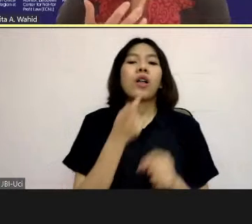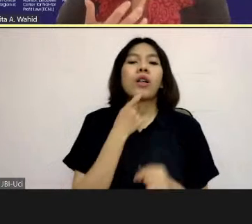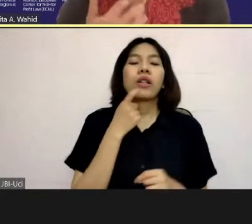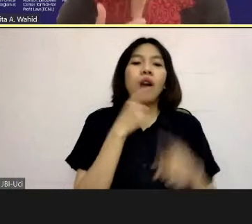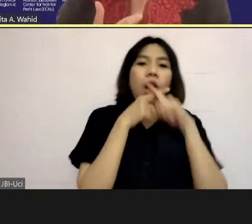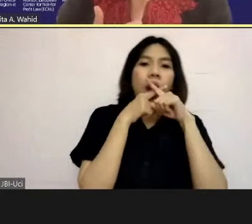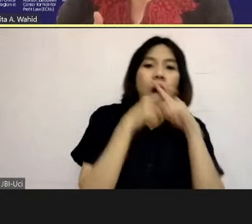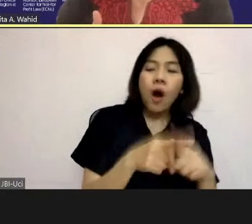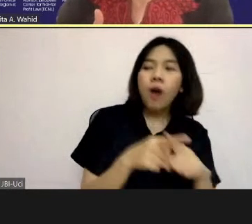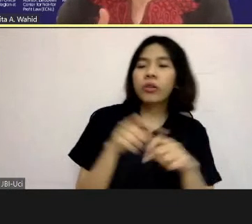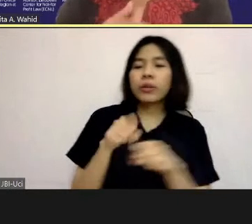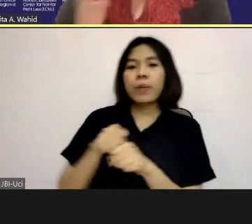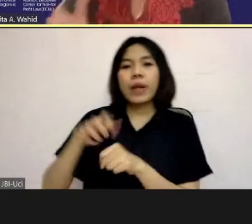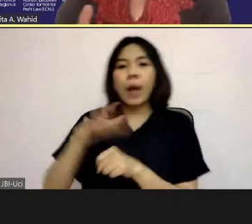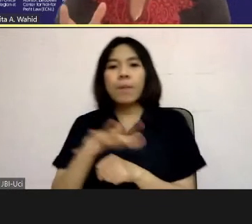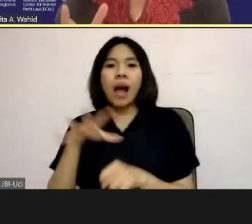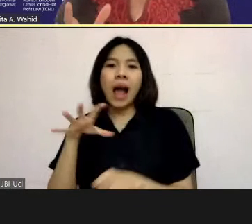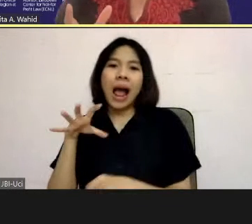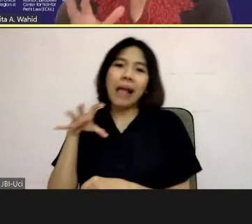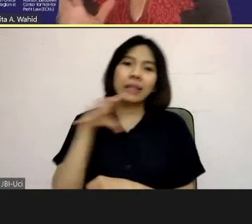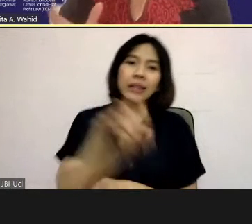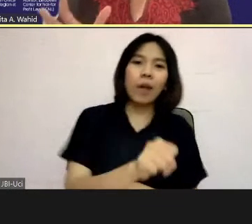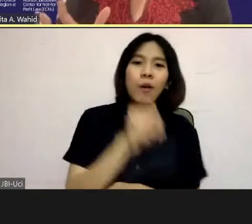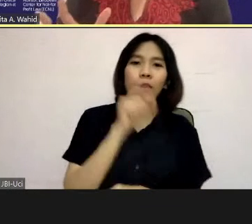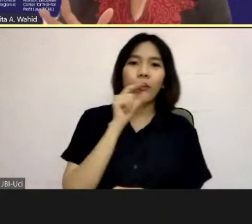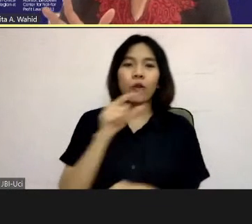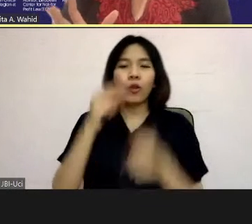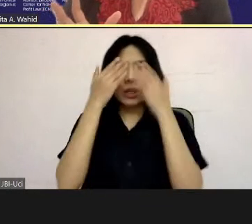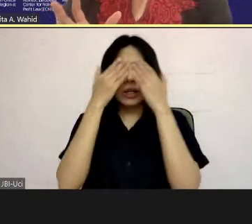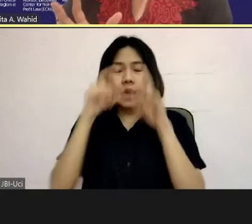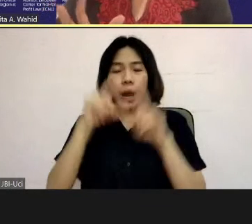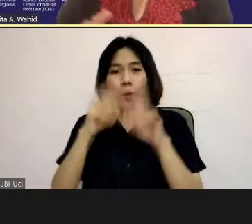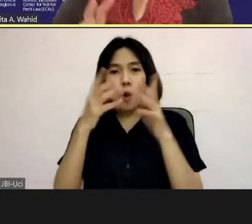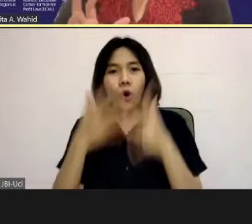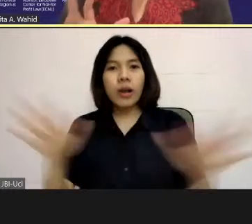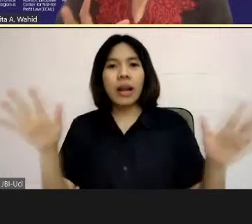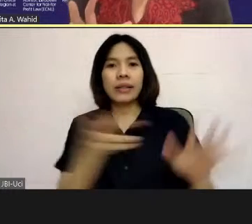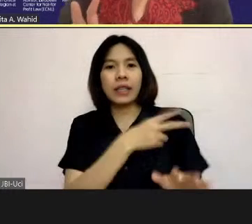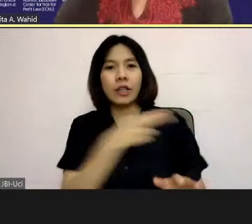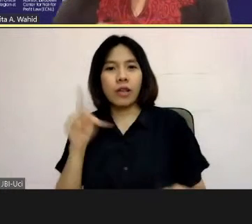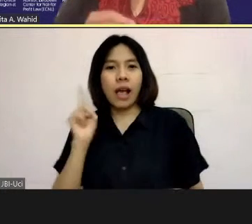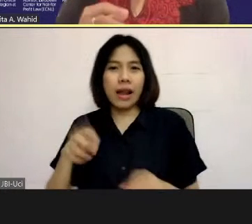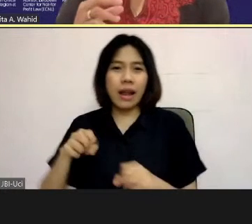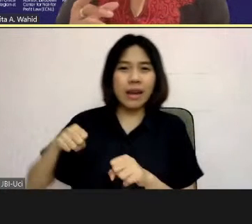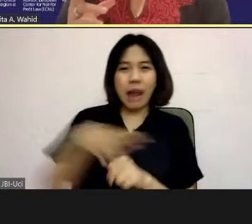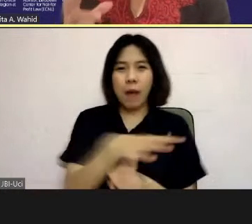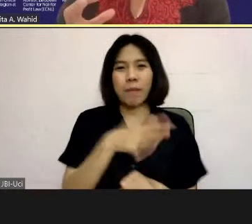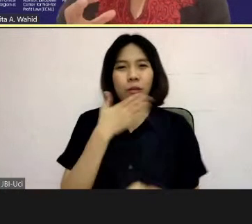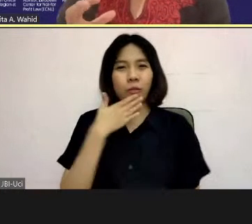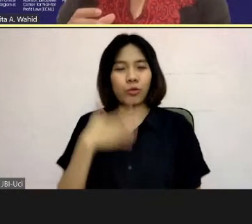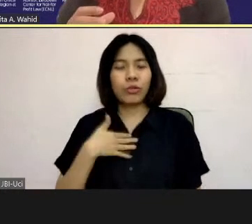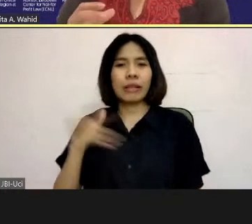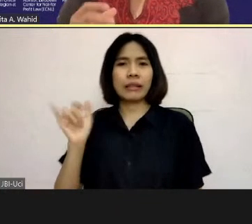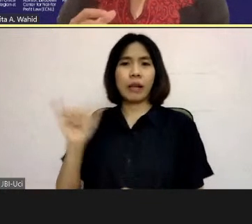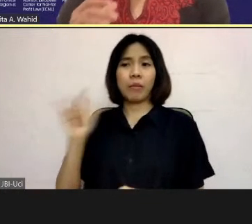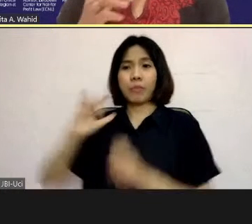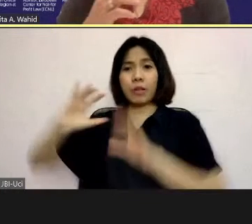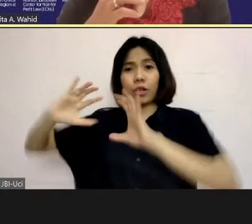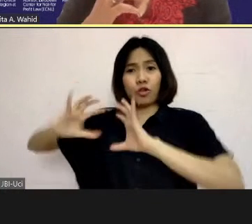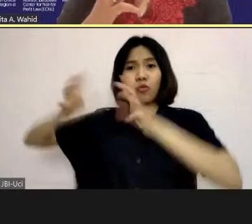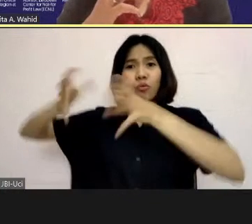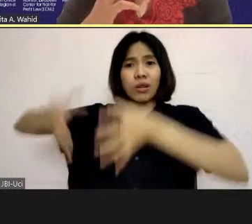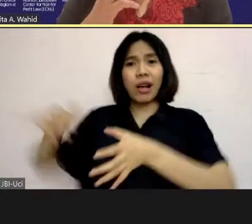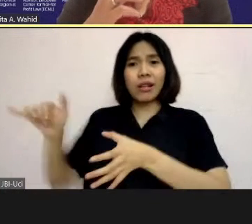this. So how a content become a hoaxes and threats to democracy in Indonesia, and also affected or